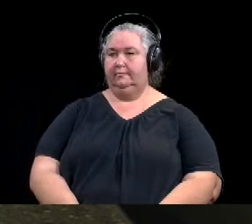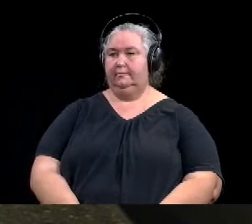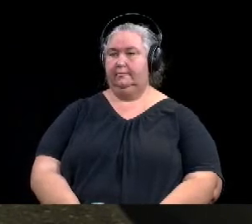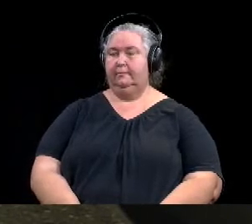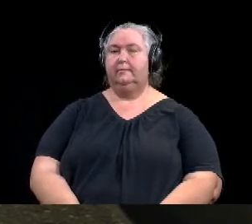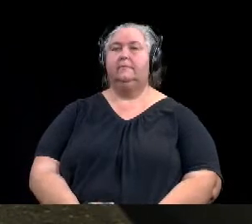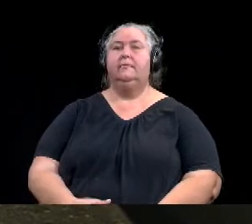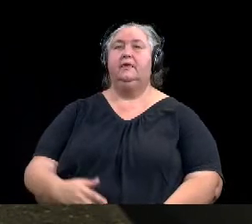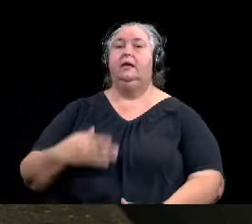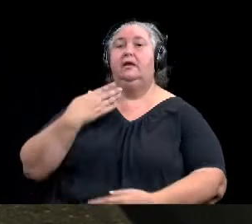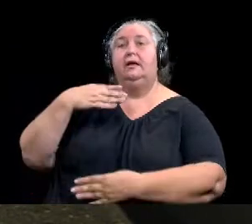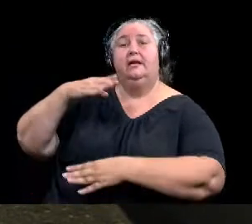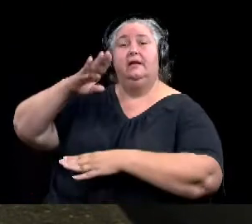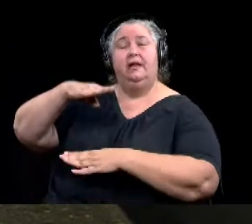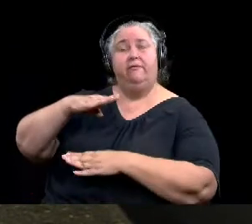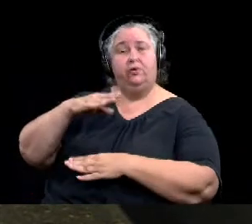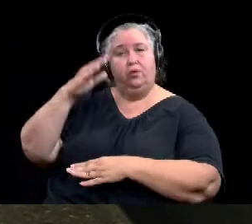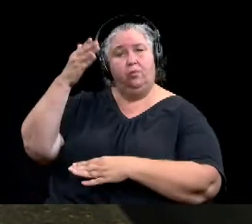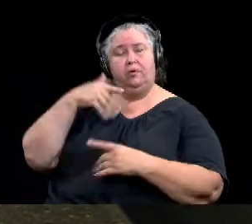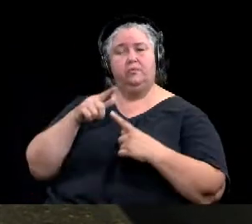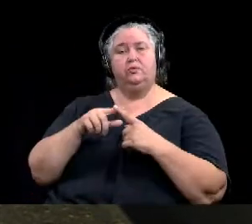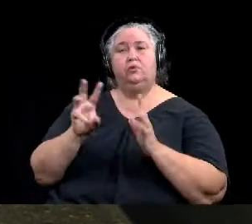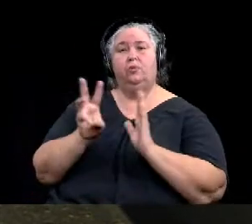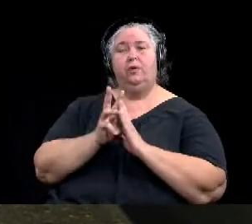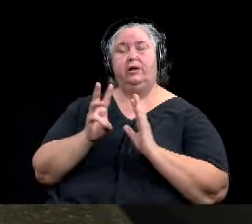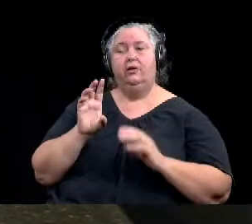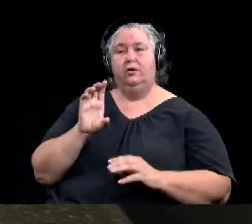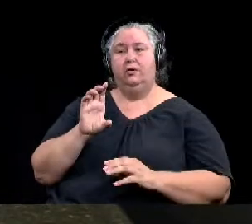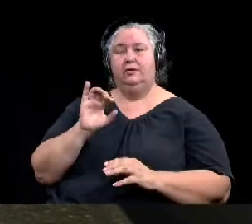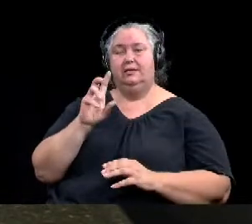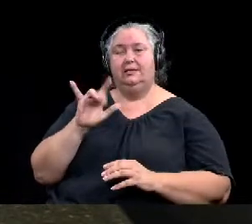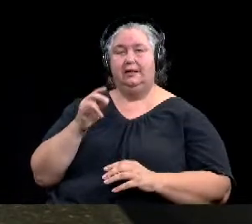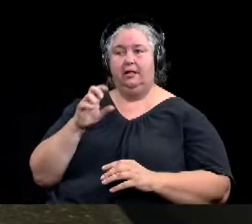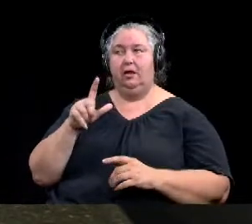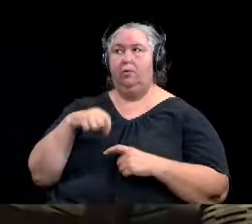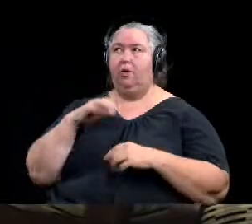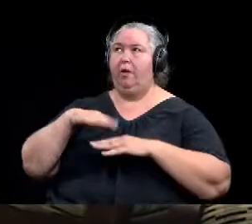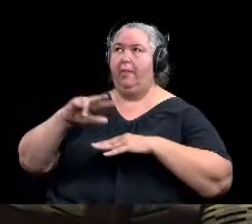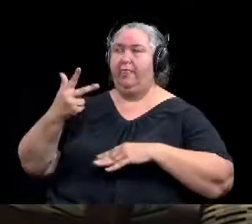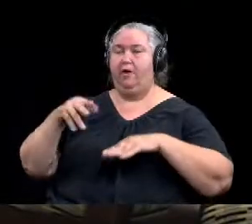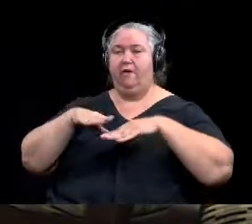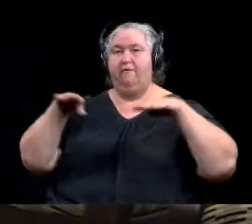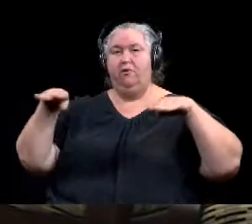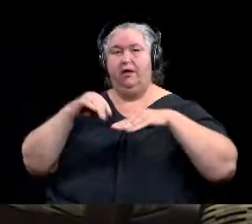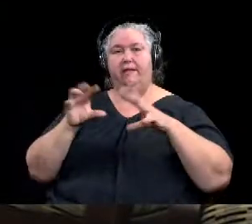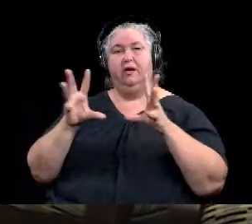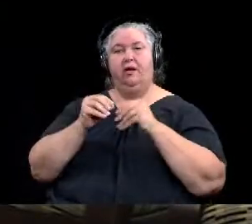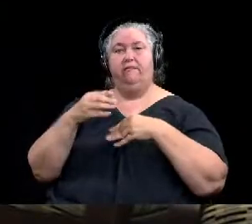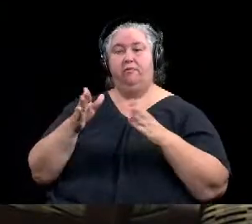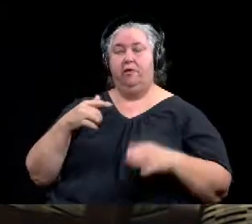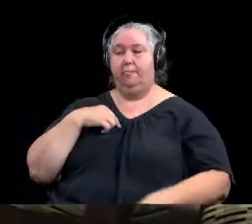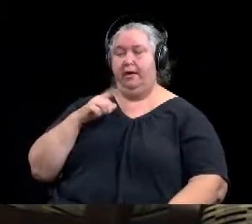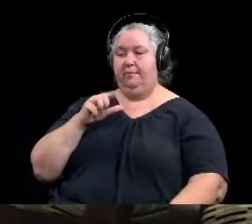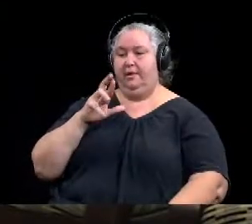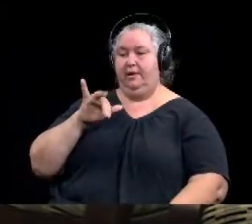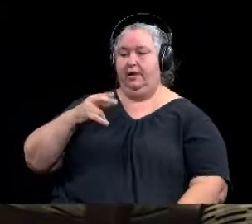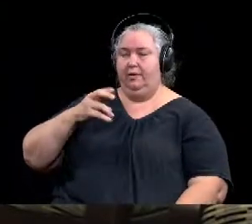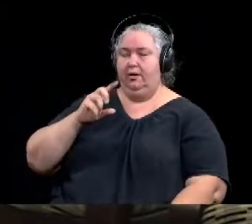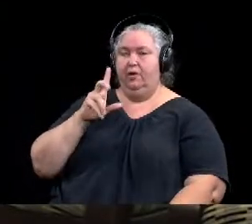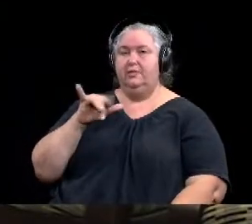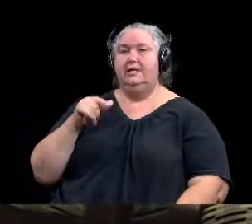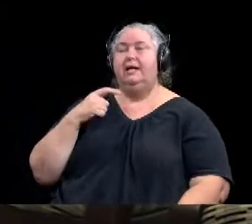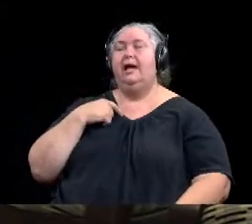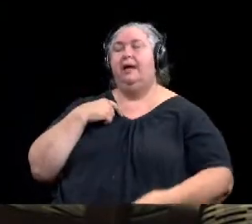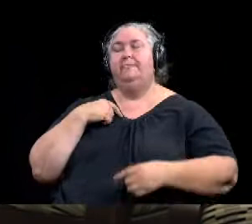Good afternoon and welcome to Waco City Hall. We're on the third floor in the conference room. I'm Larry Holsey, Director of Municipal Information and Communication for the City of